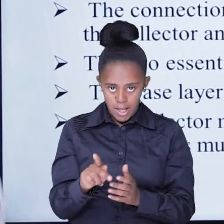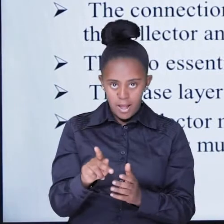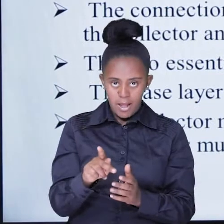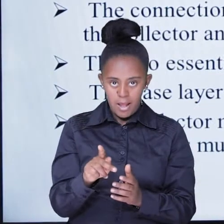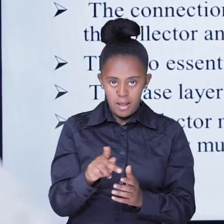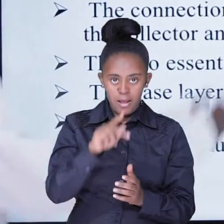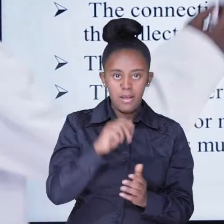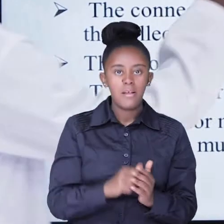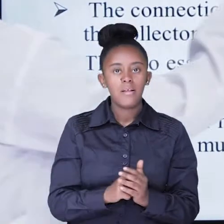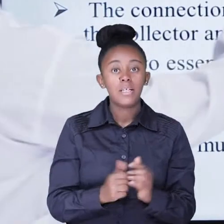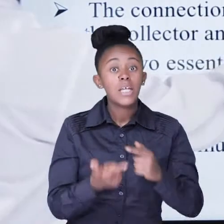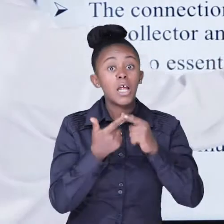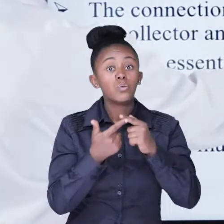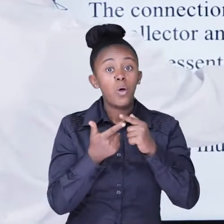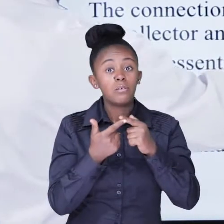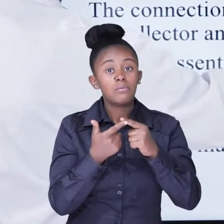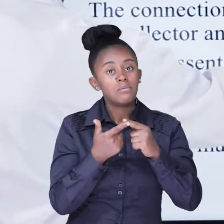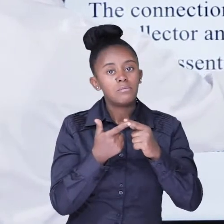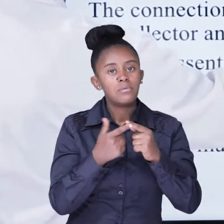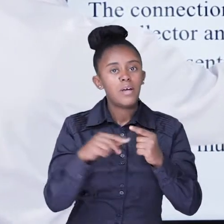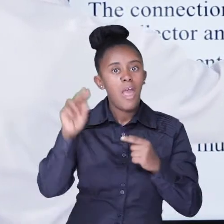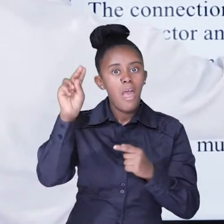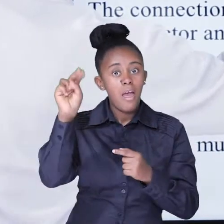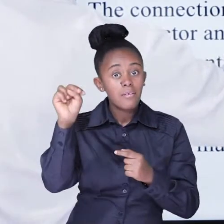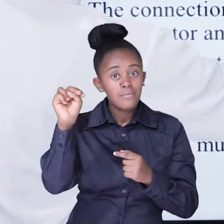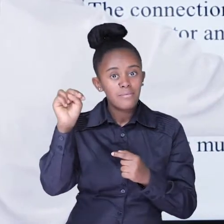transistors. And the next one is